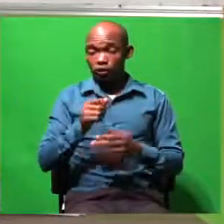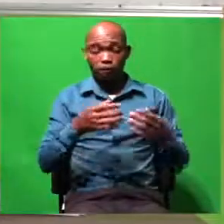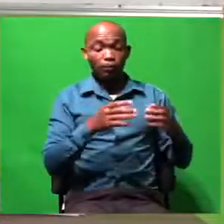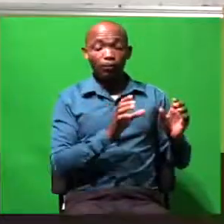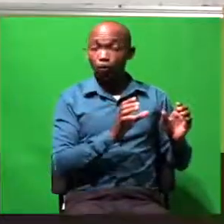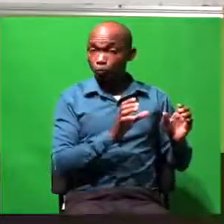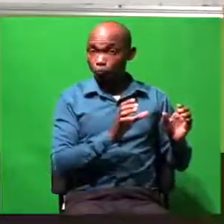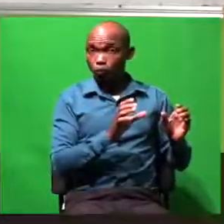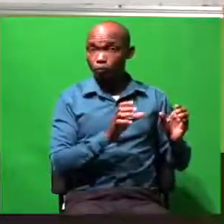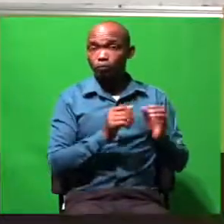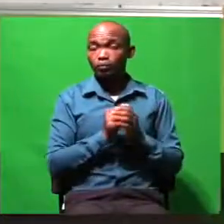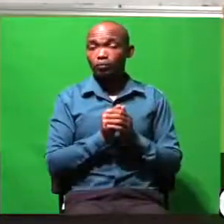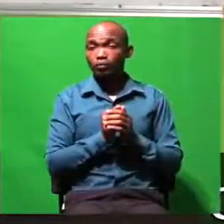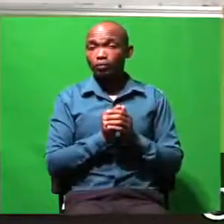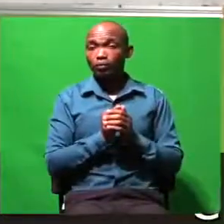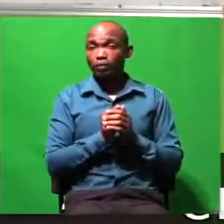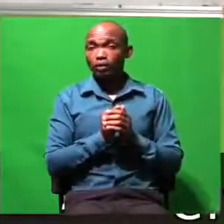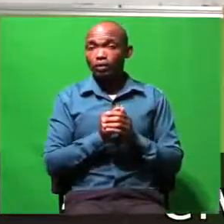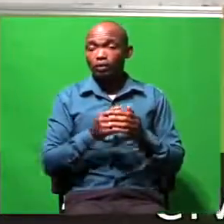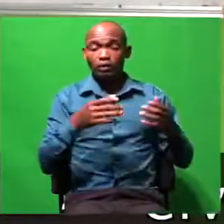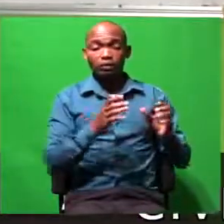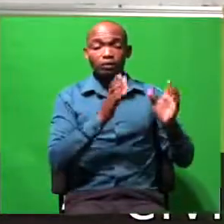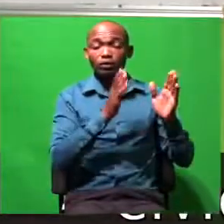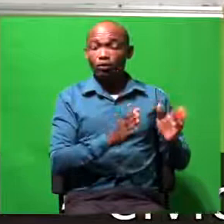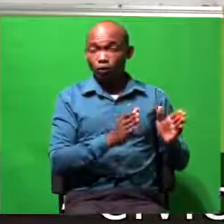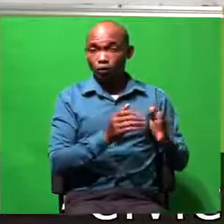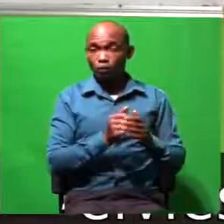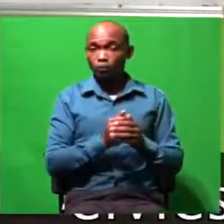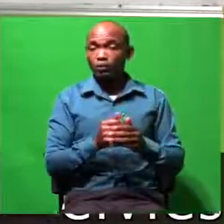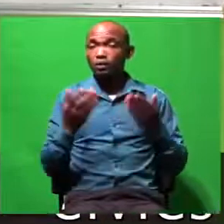those group, those special group.